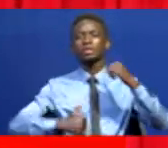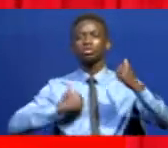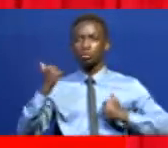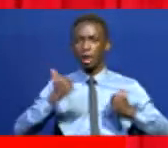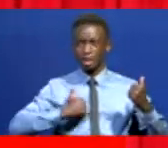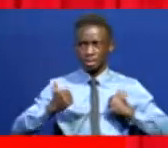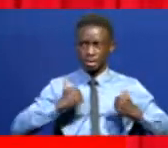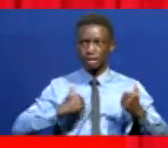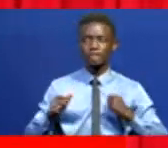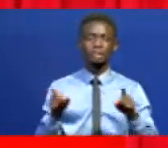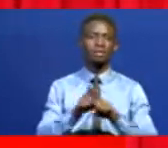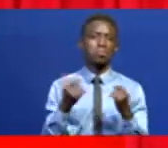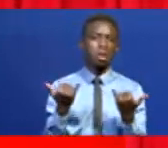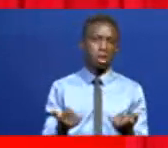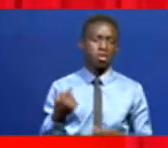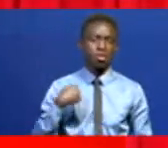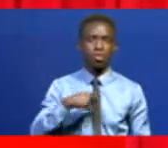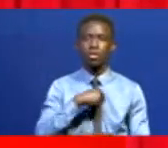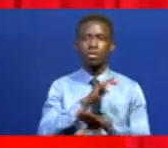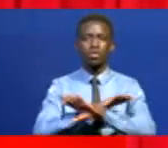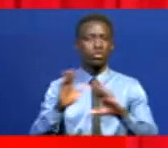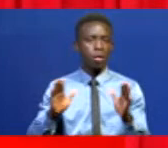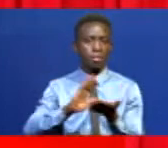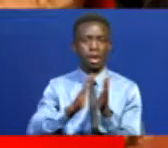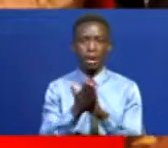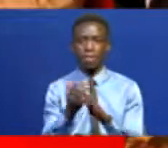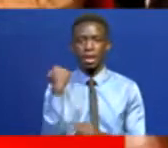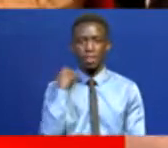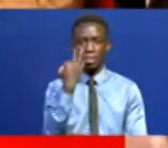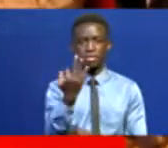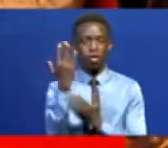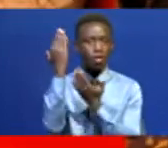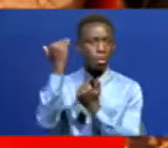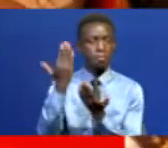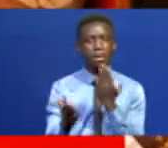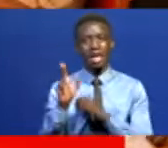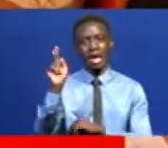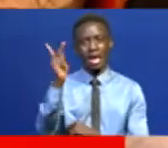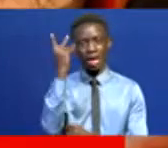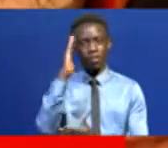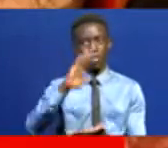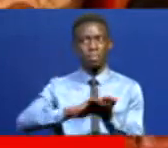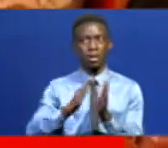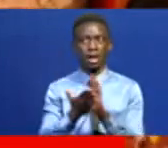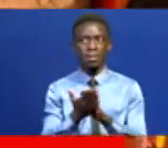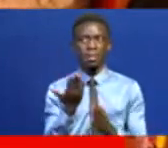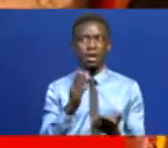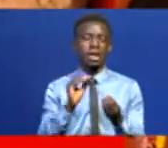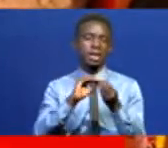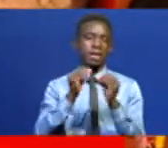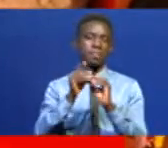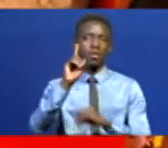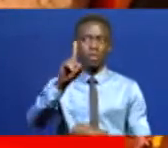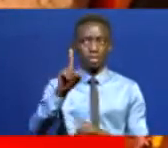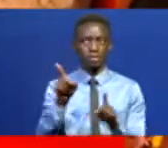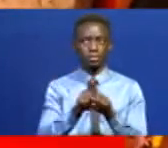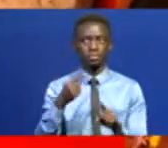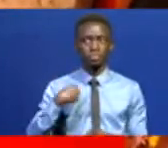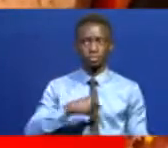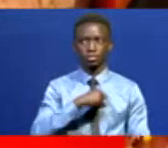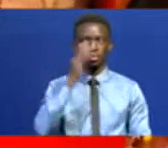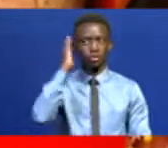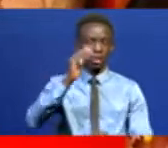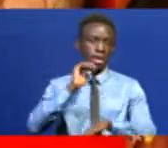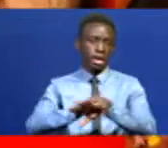round, we are not going to be number three. Hopefully, Kenya is going to emerge as number one, and we are getting quite